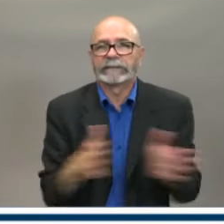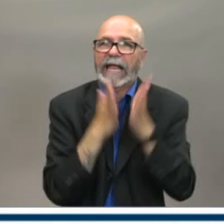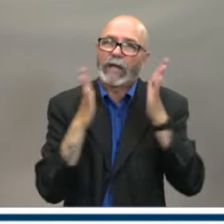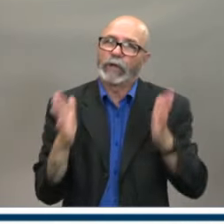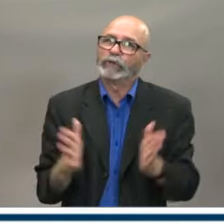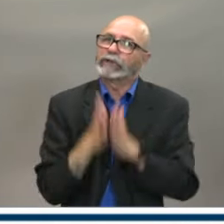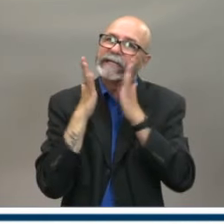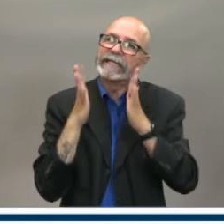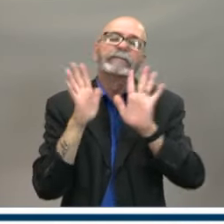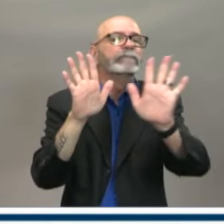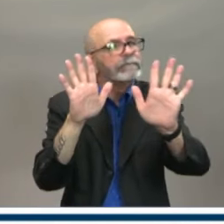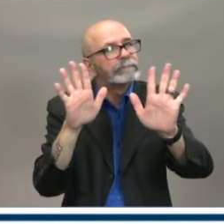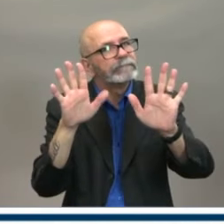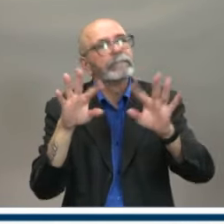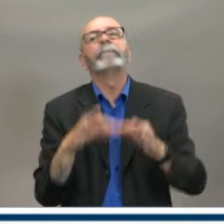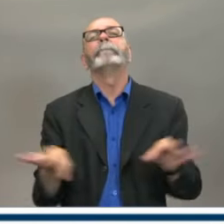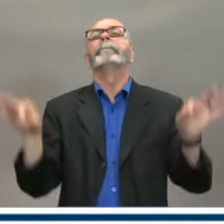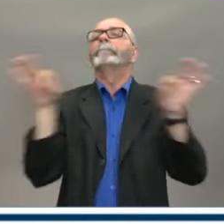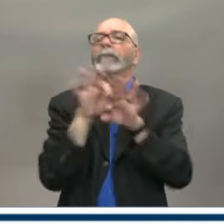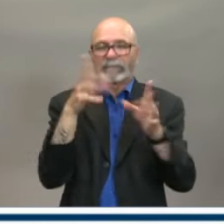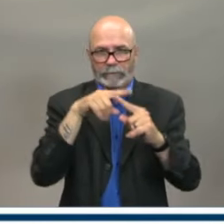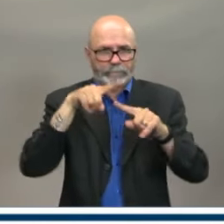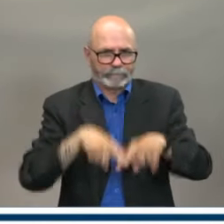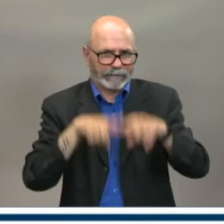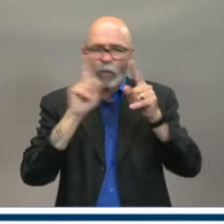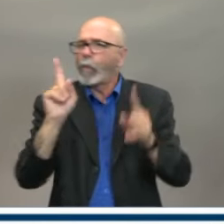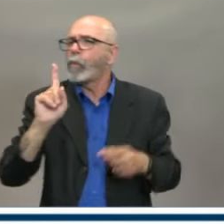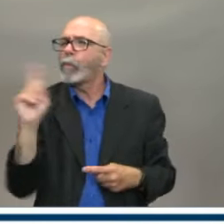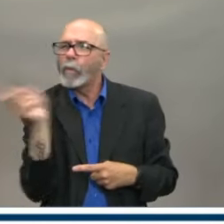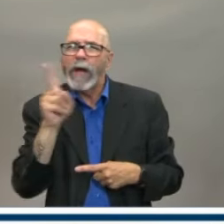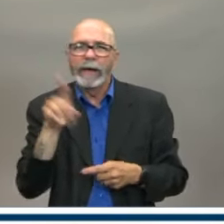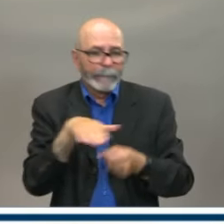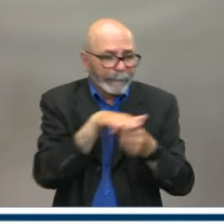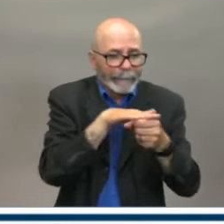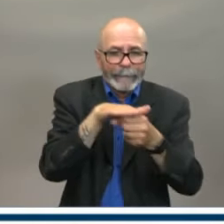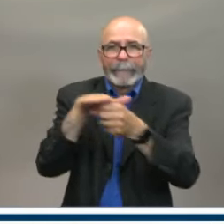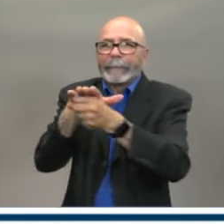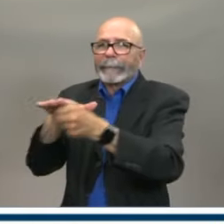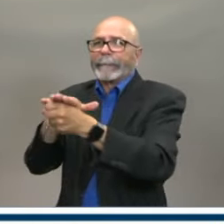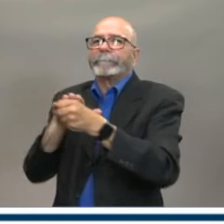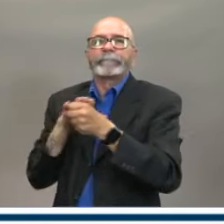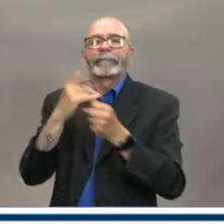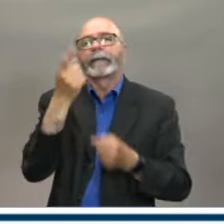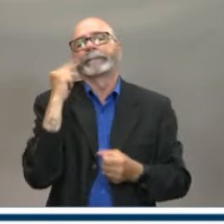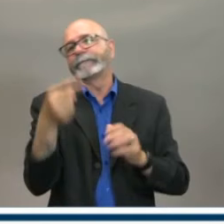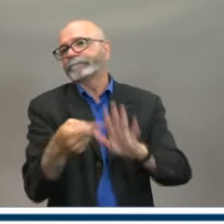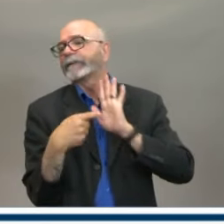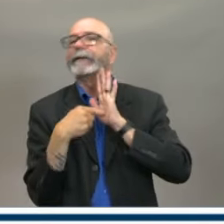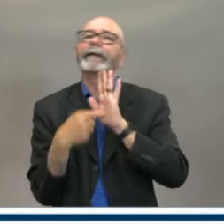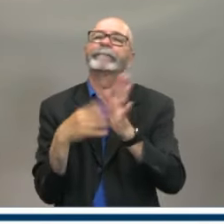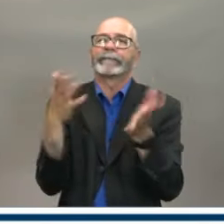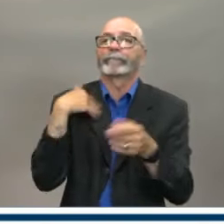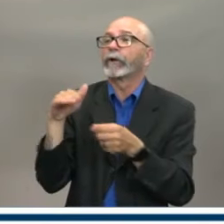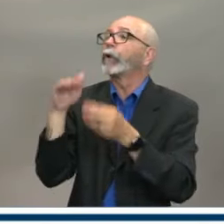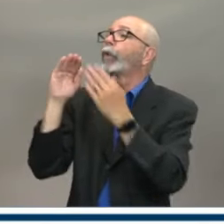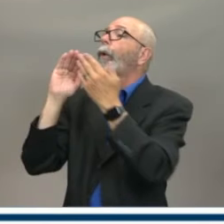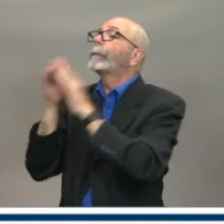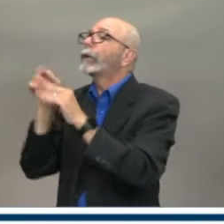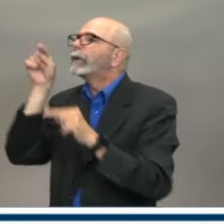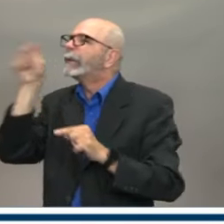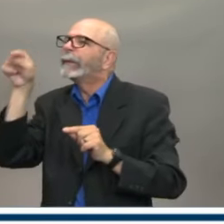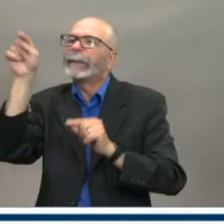how localized the activity is. If the activity that we're referring to is localized to a particular community or particular region, then I think it behooves us to look at